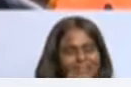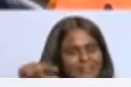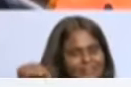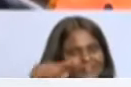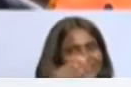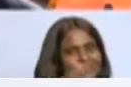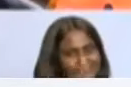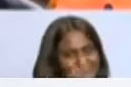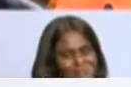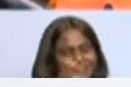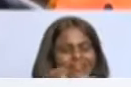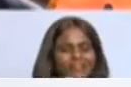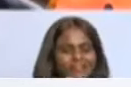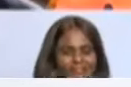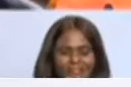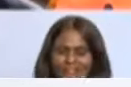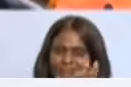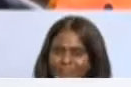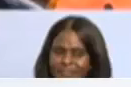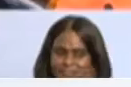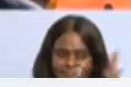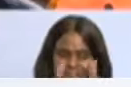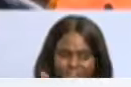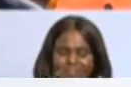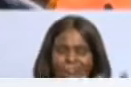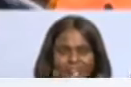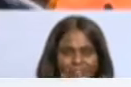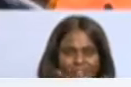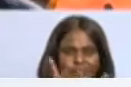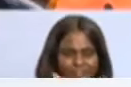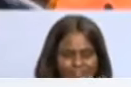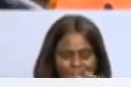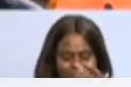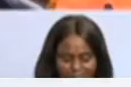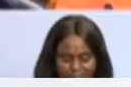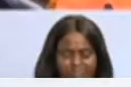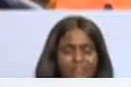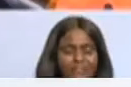infrastructure under logistics facilities that we're working on.